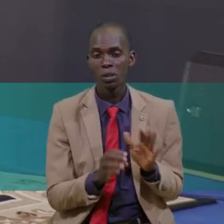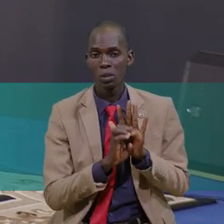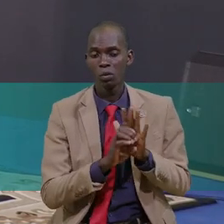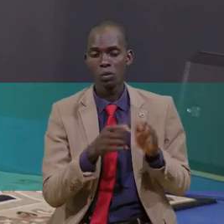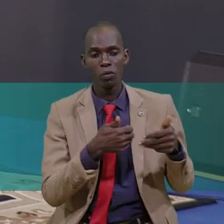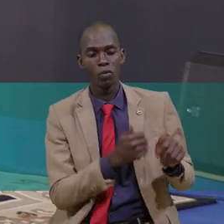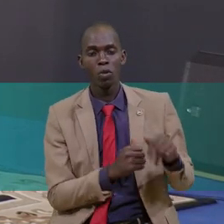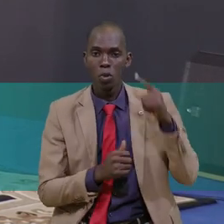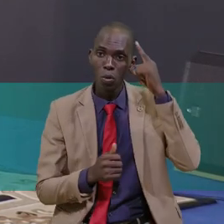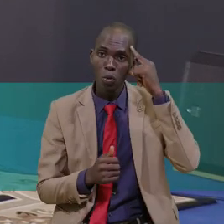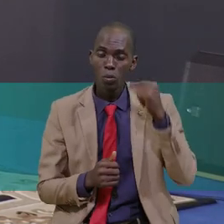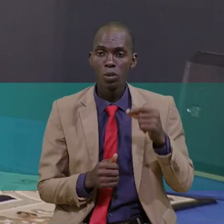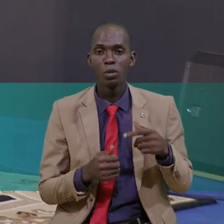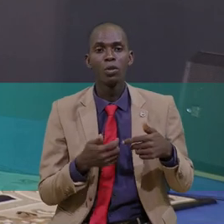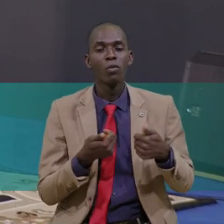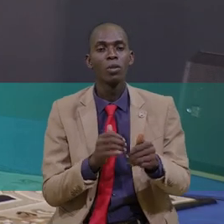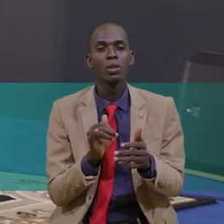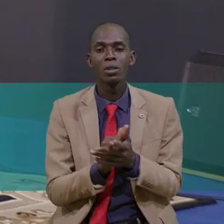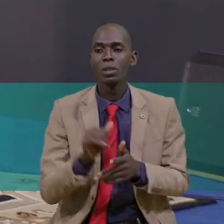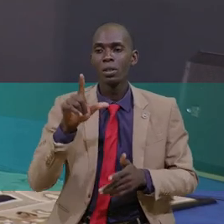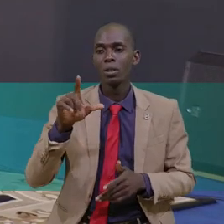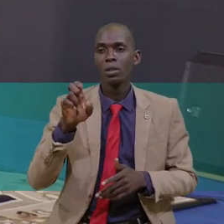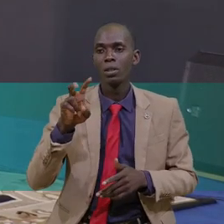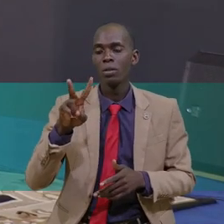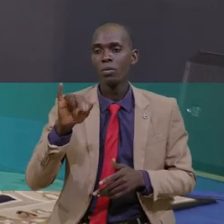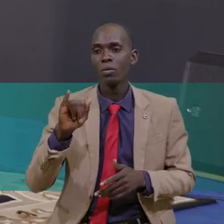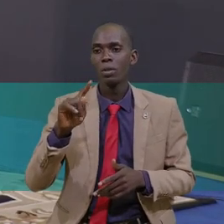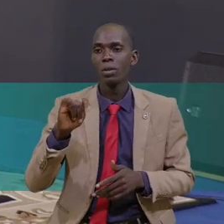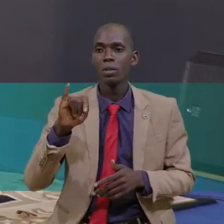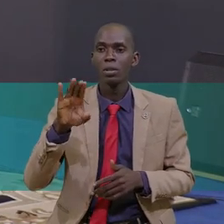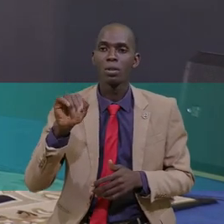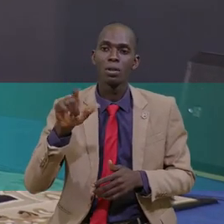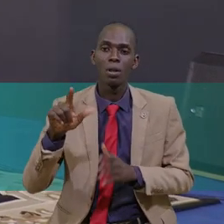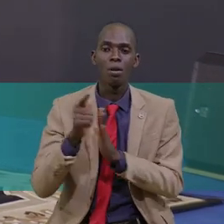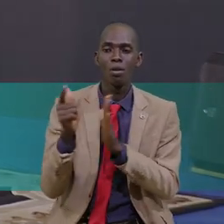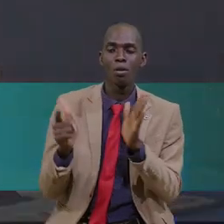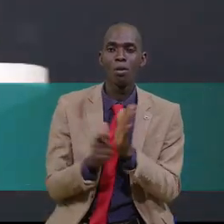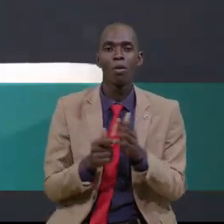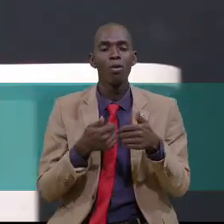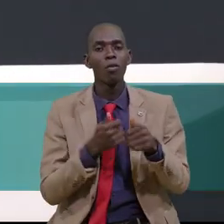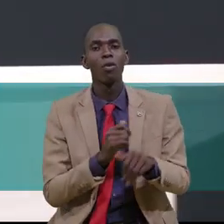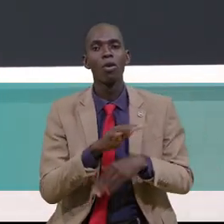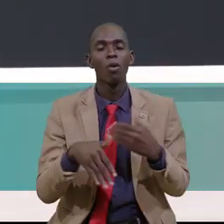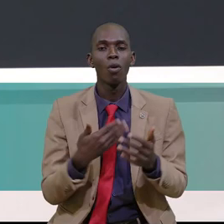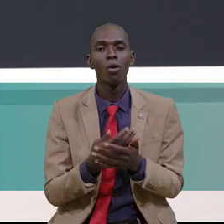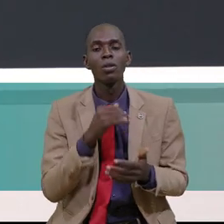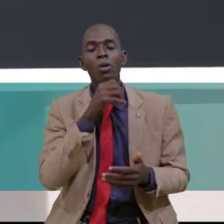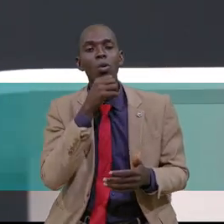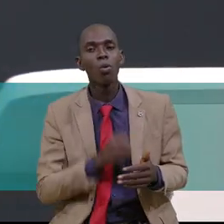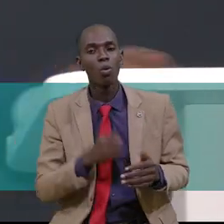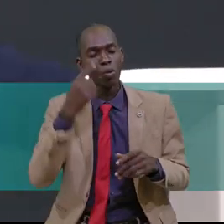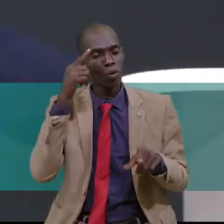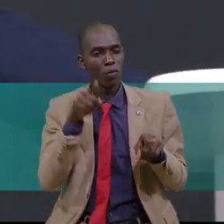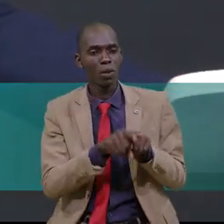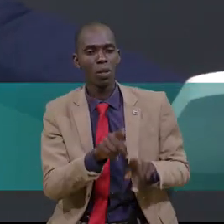the Levitical law, if we're following those old covenant people, we're not following